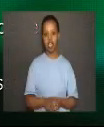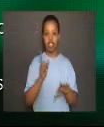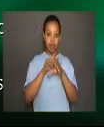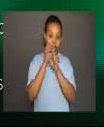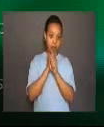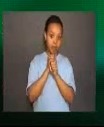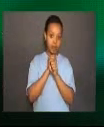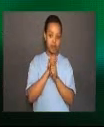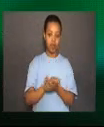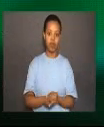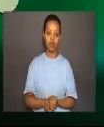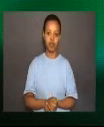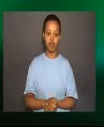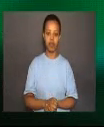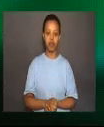Time's up!